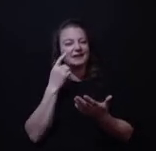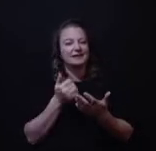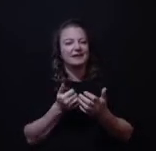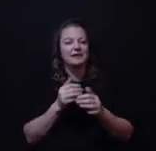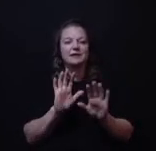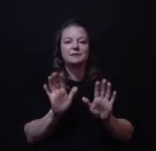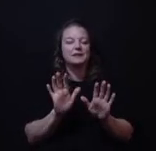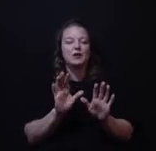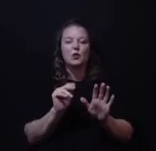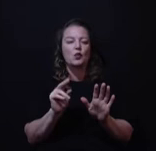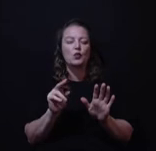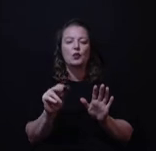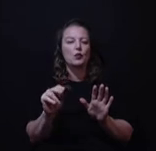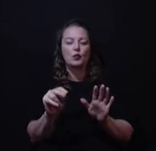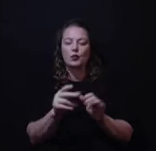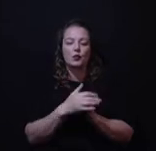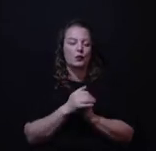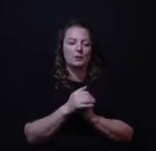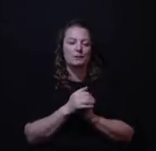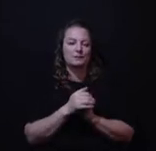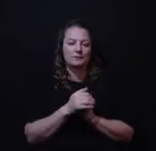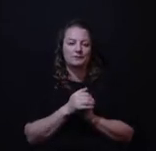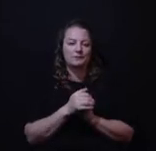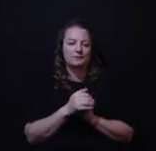He's like, nope, nope, nope, nope, nope, nope, nope.